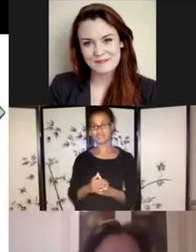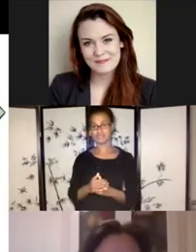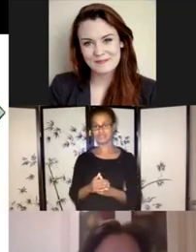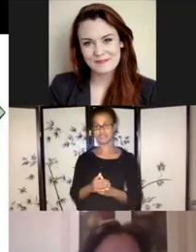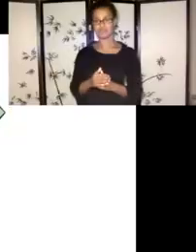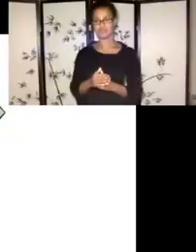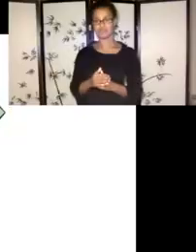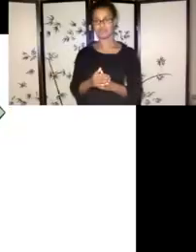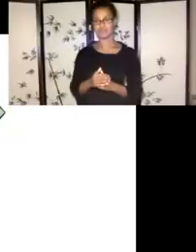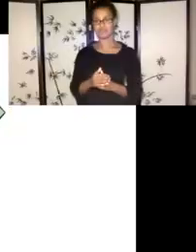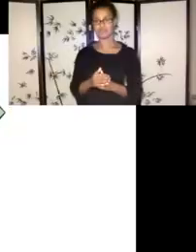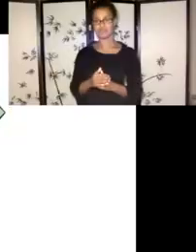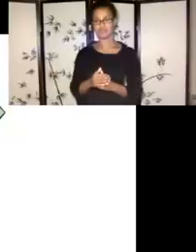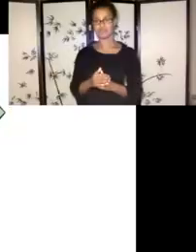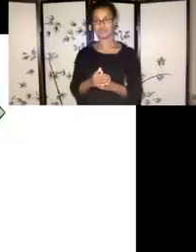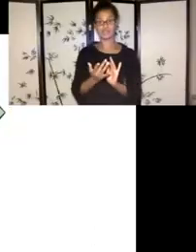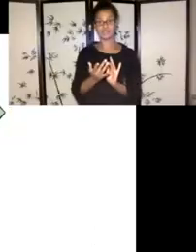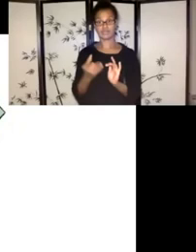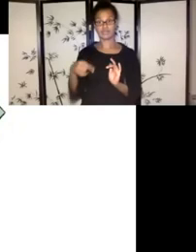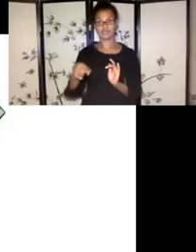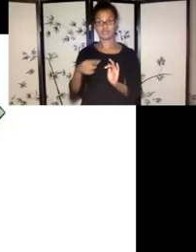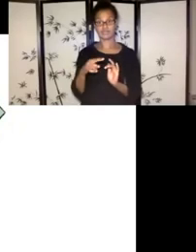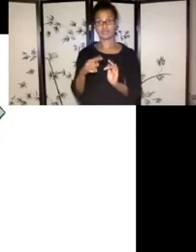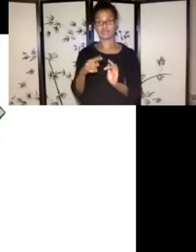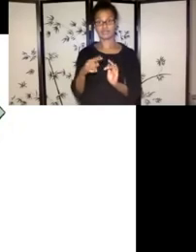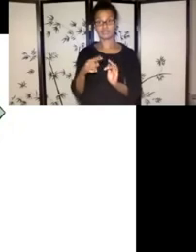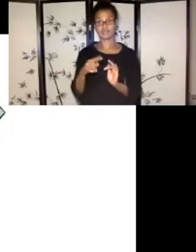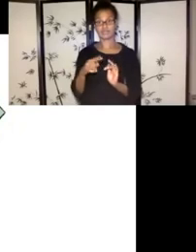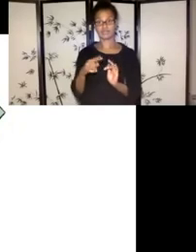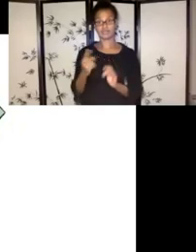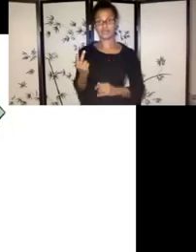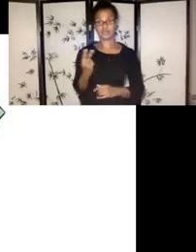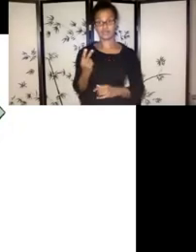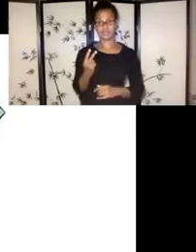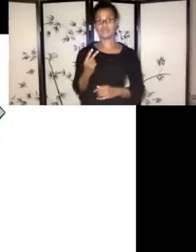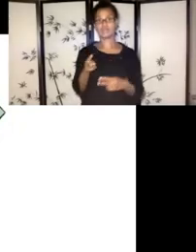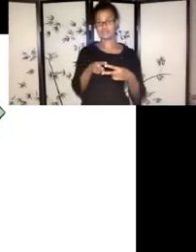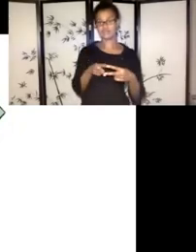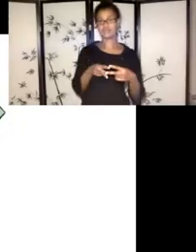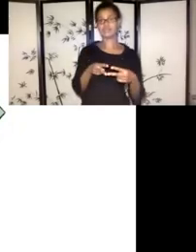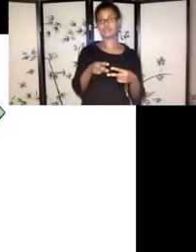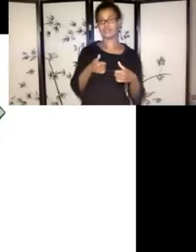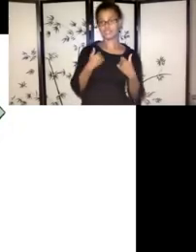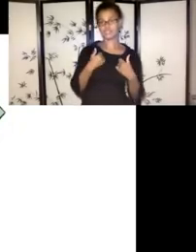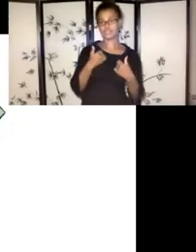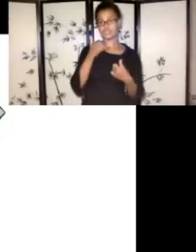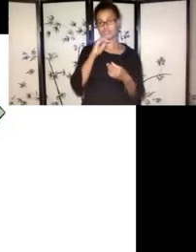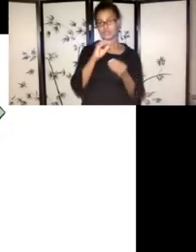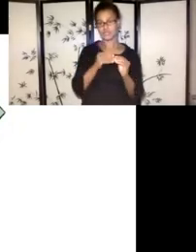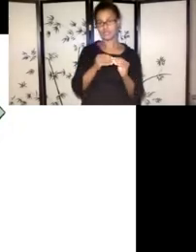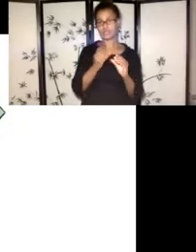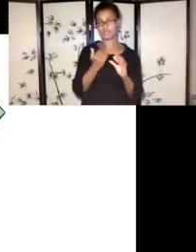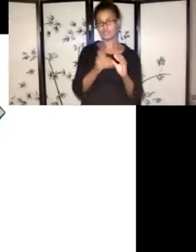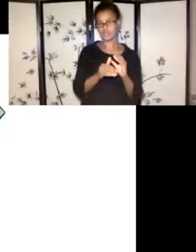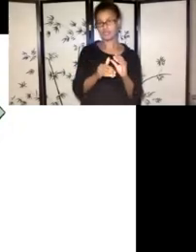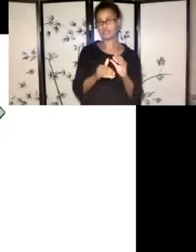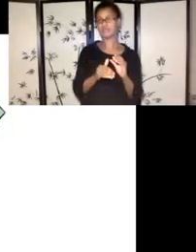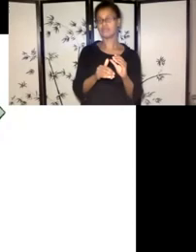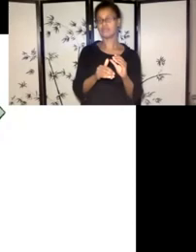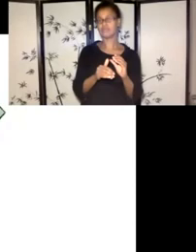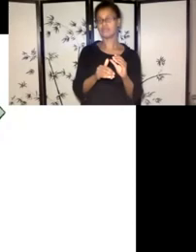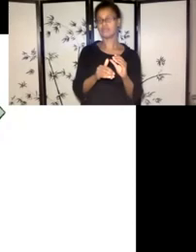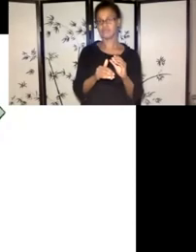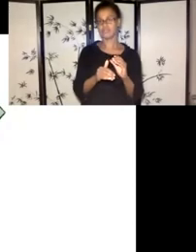reach us. And we can connect you to other program officers and program administrators to help you